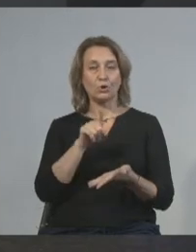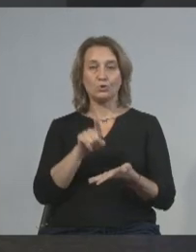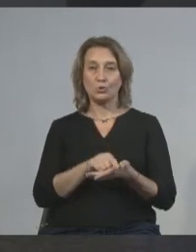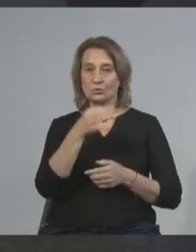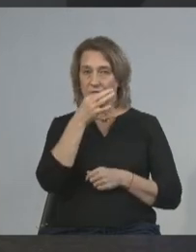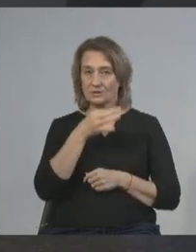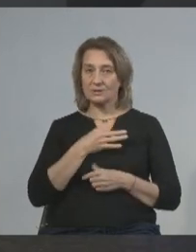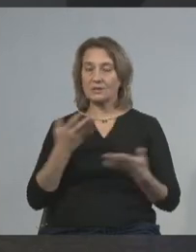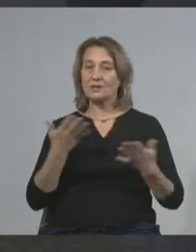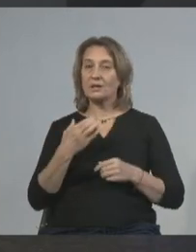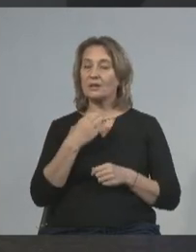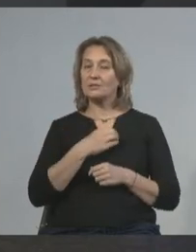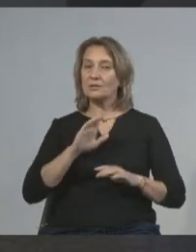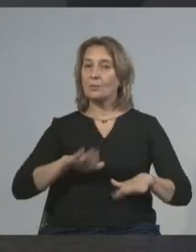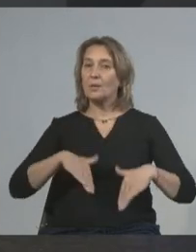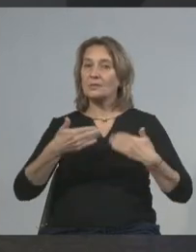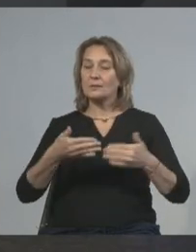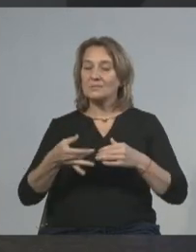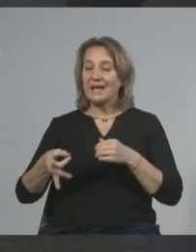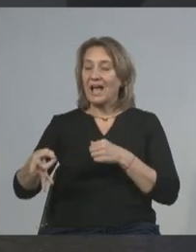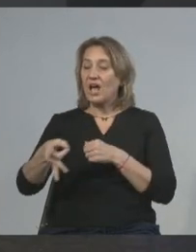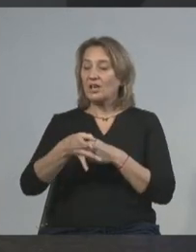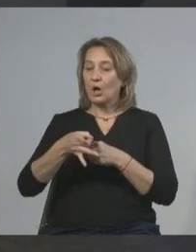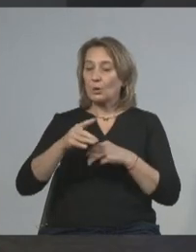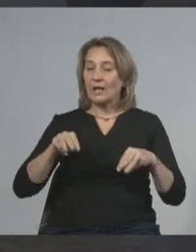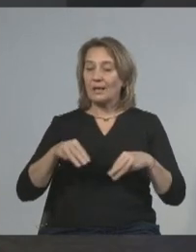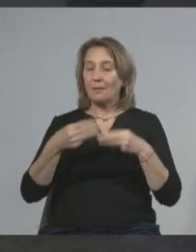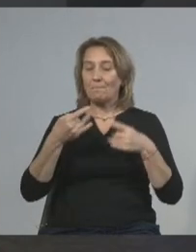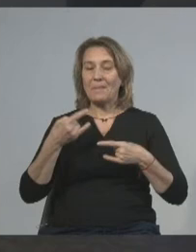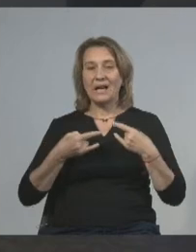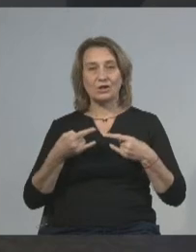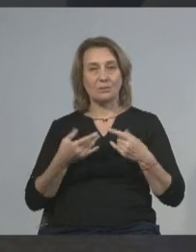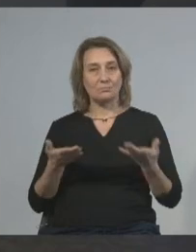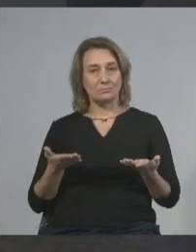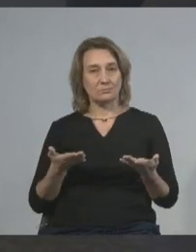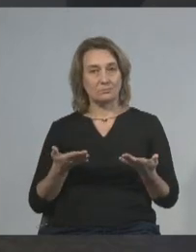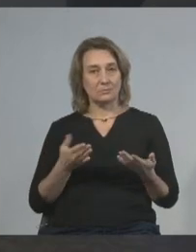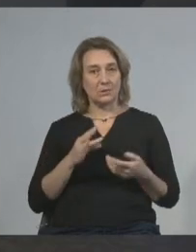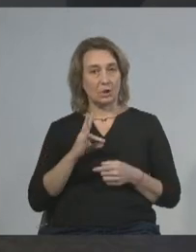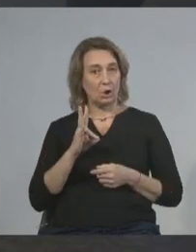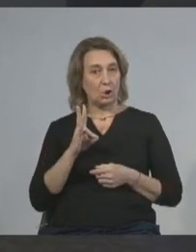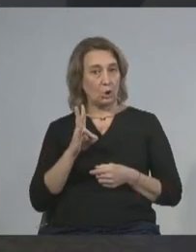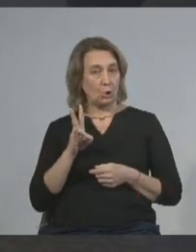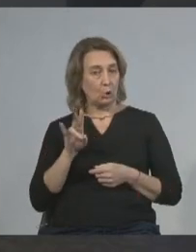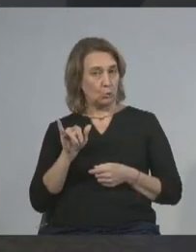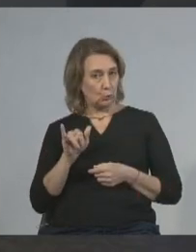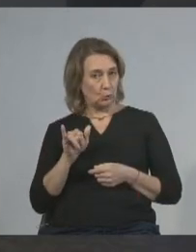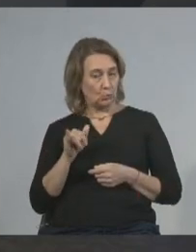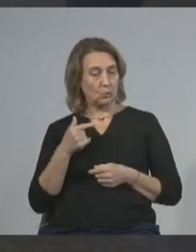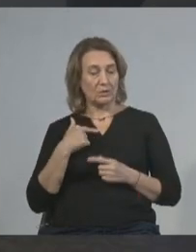do you have anything else to say like which strategies would you advise to the regional media